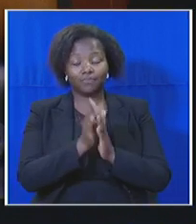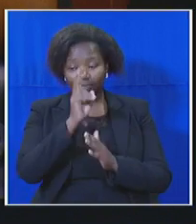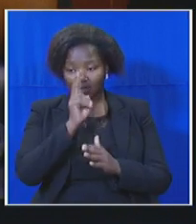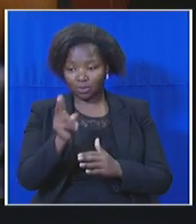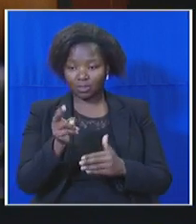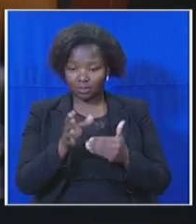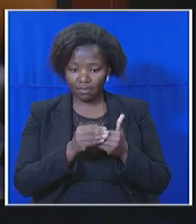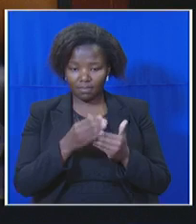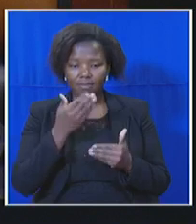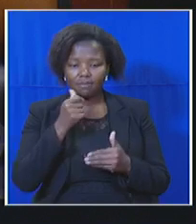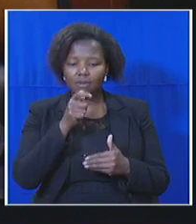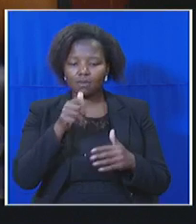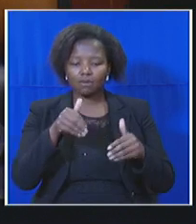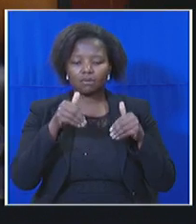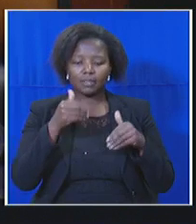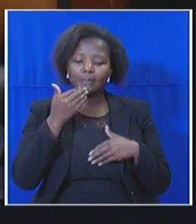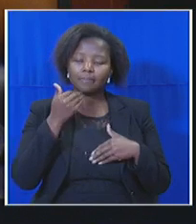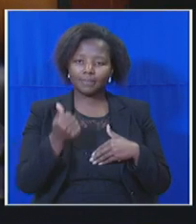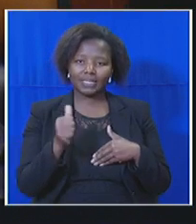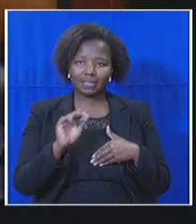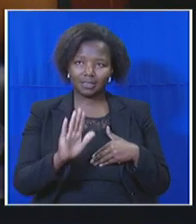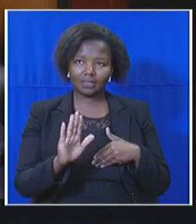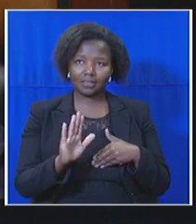unparliamentary, and we would like you to withdraw it, ma'am.